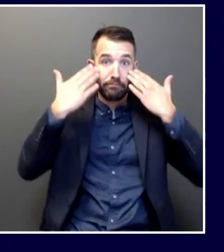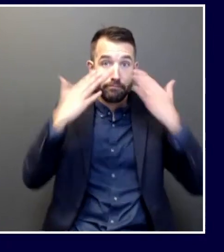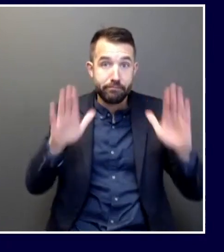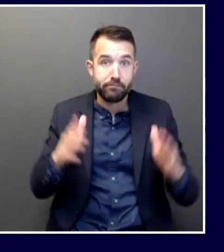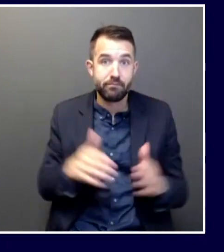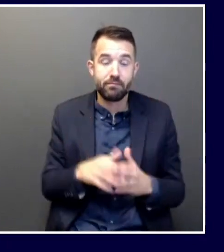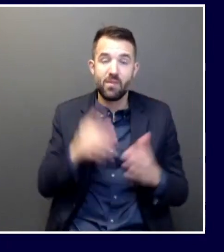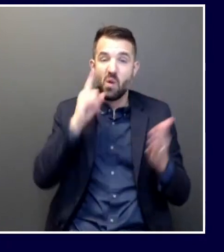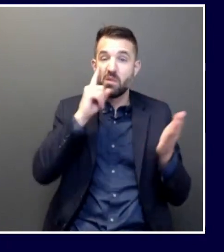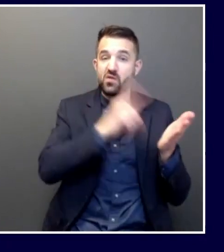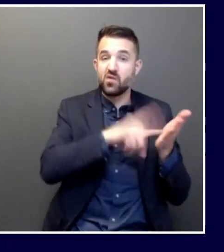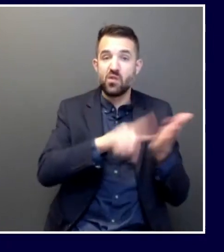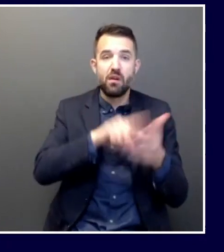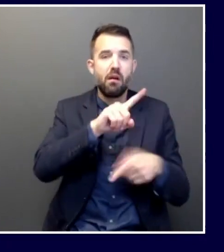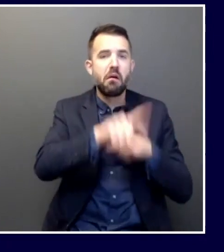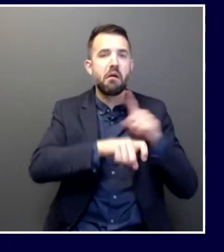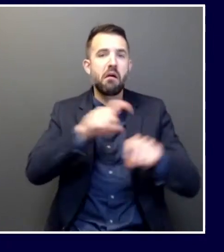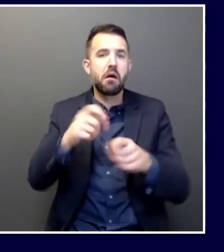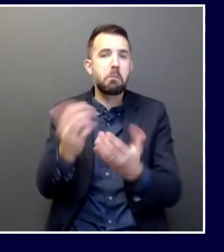you. Yep.